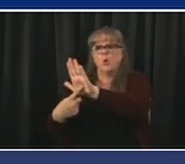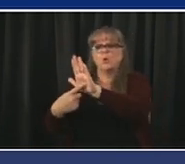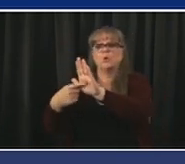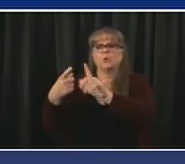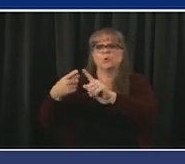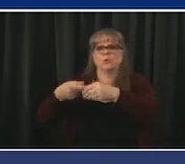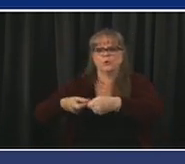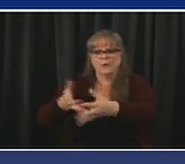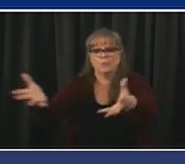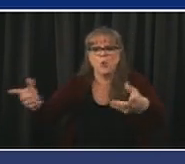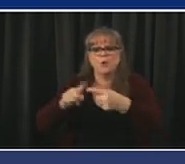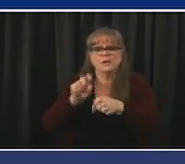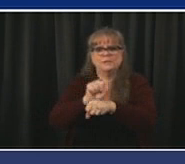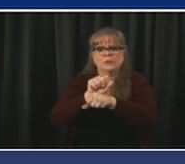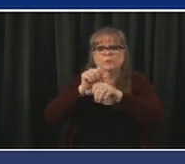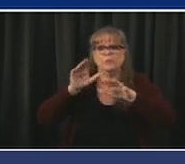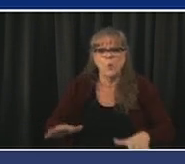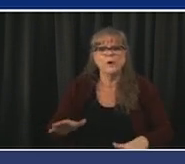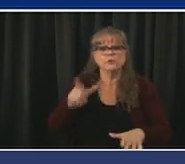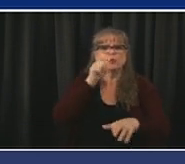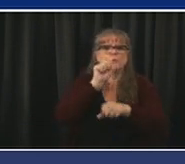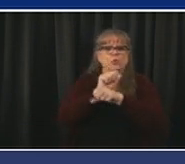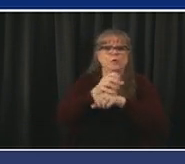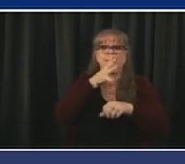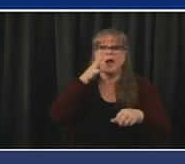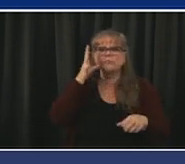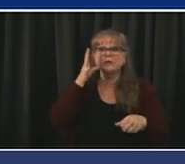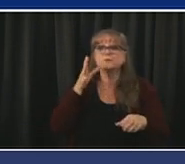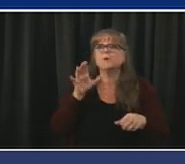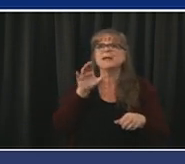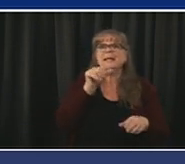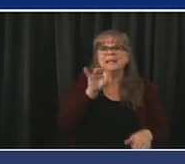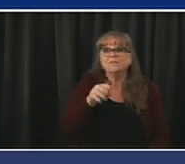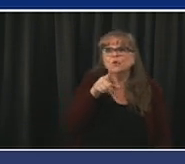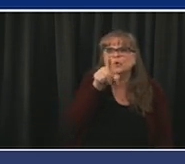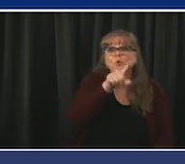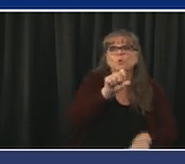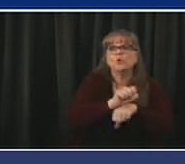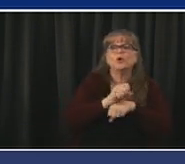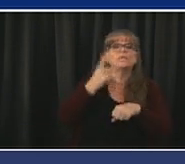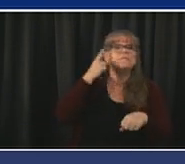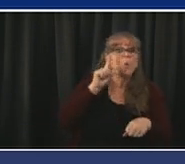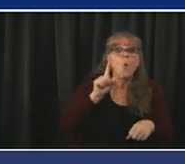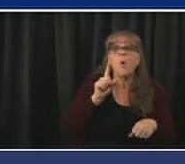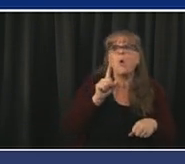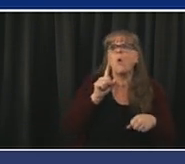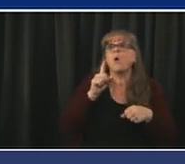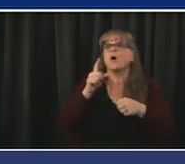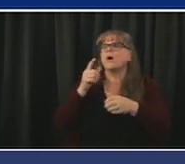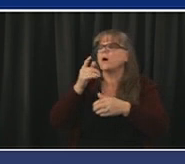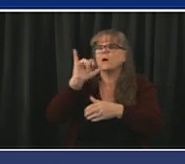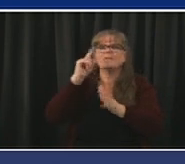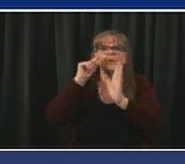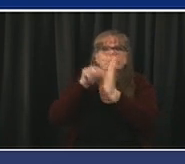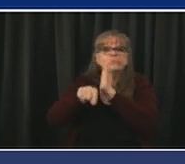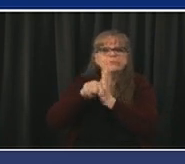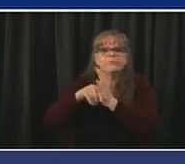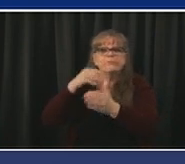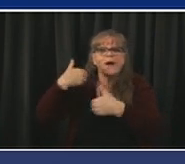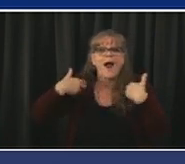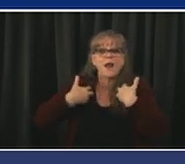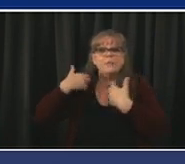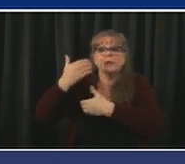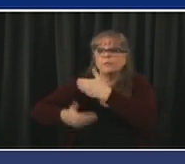if you are an employee of an agricultural processing facility and your employer has not been able to connect you with